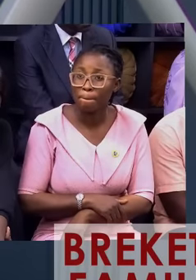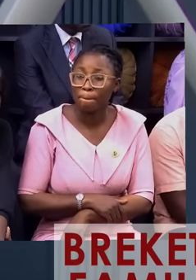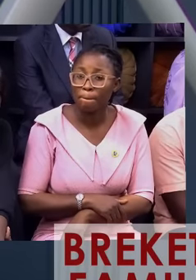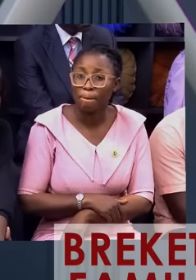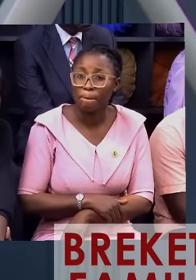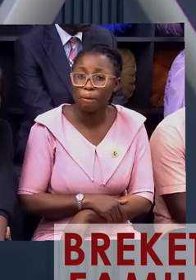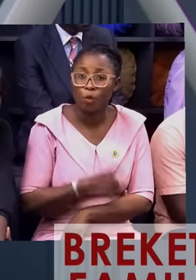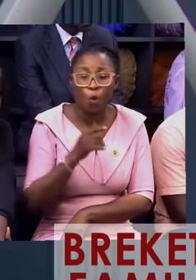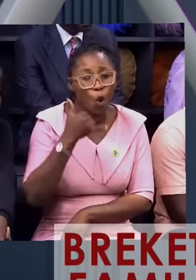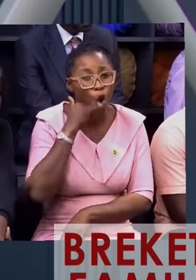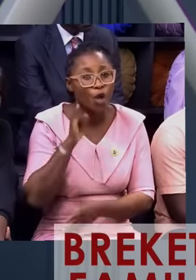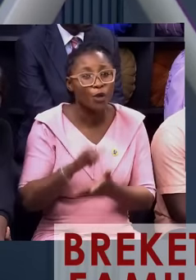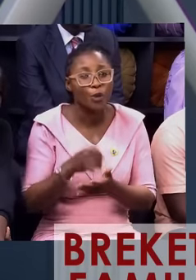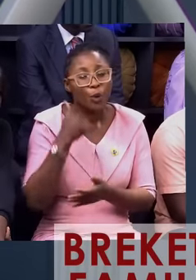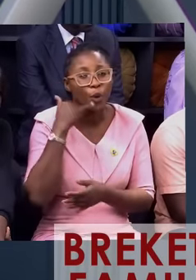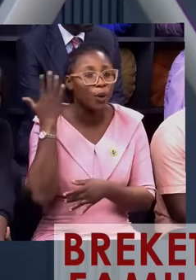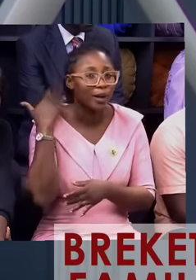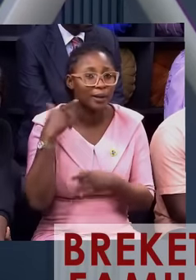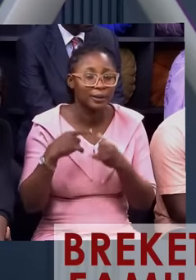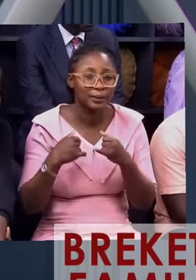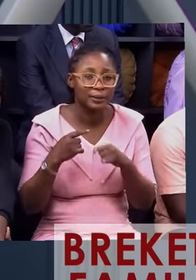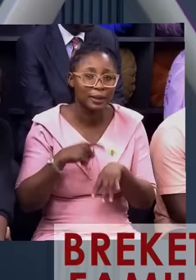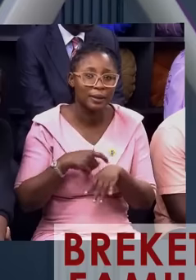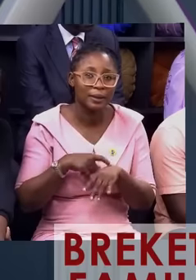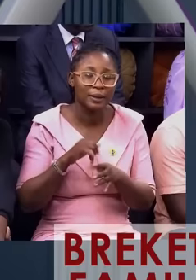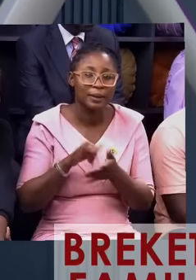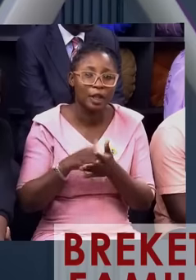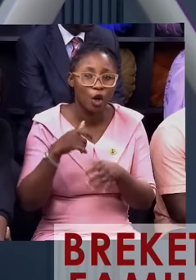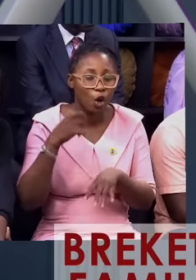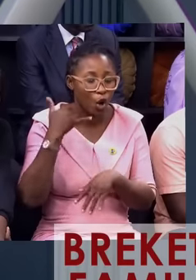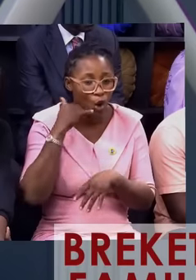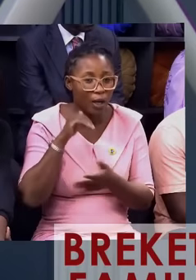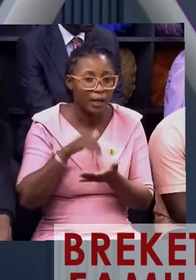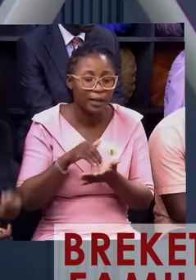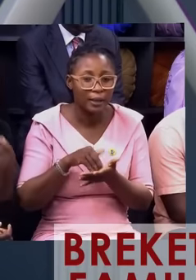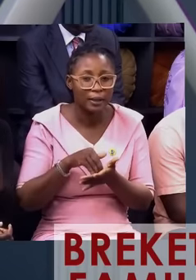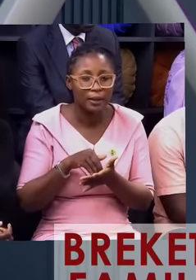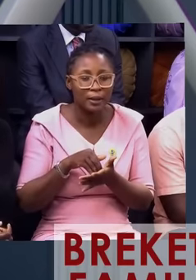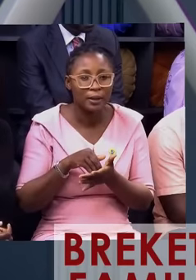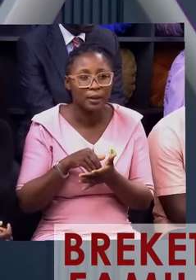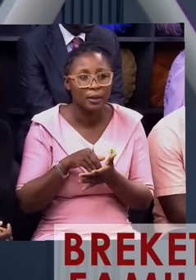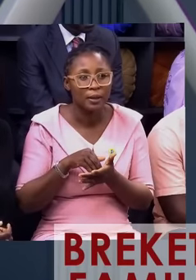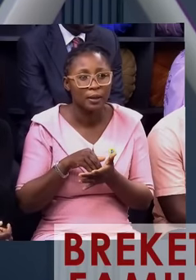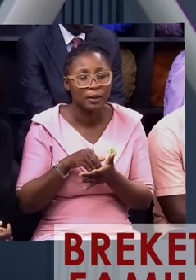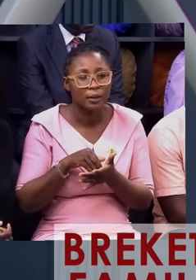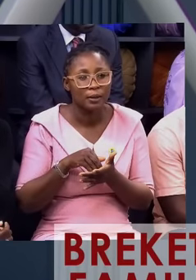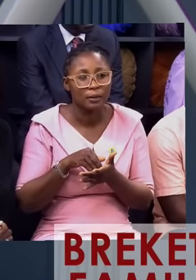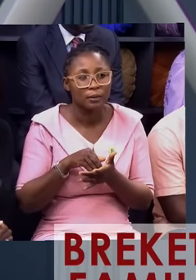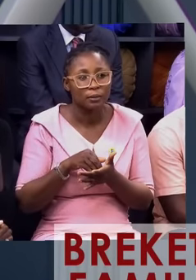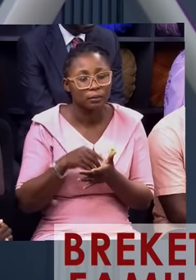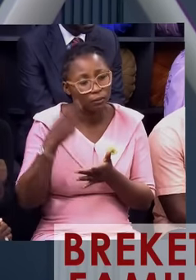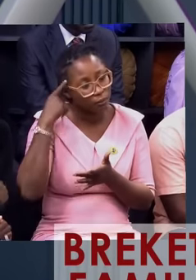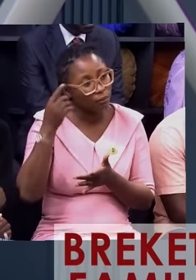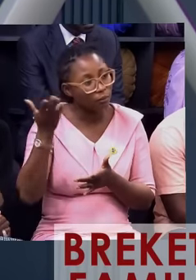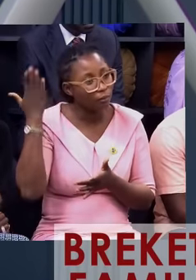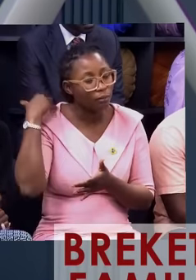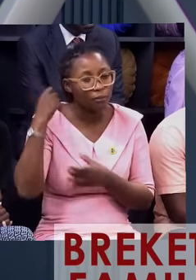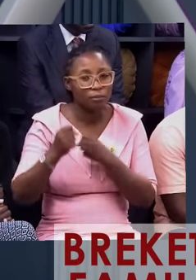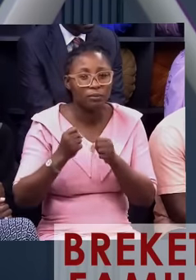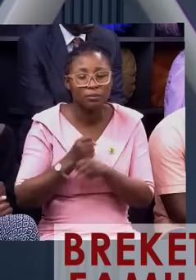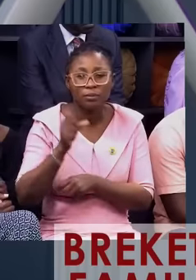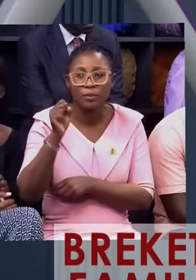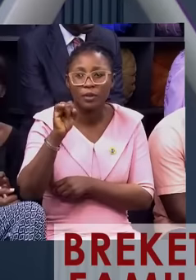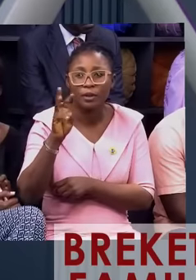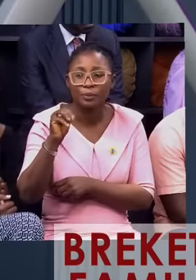call call last time today he said think